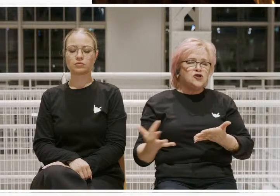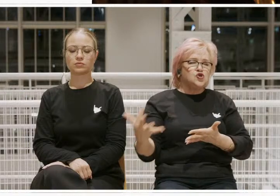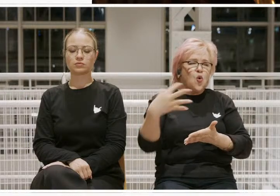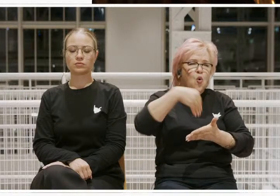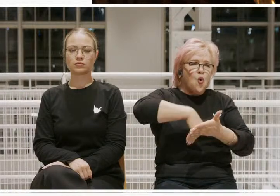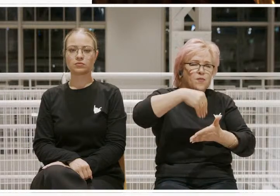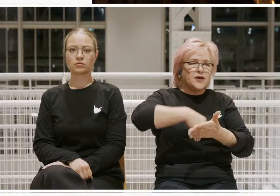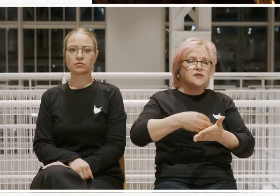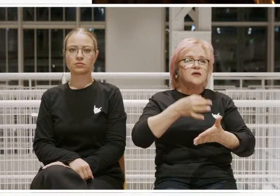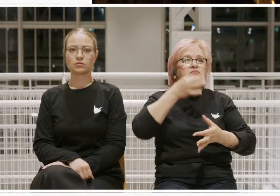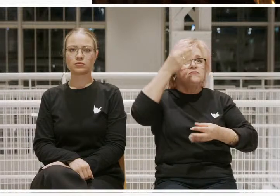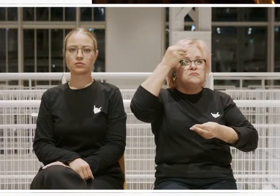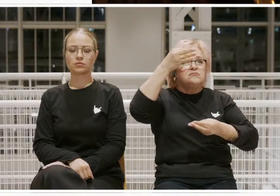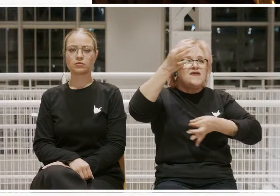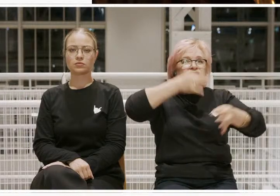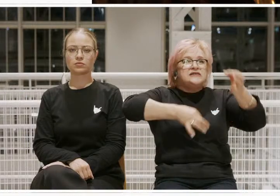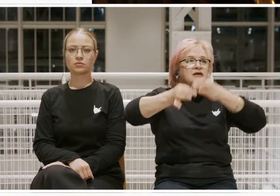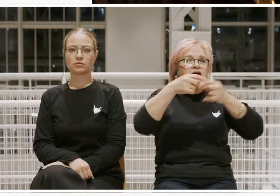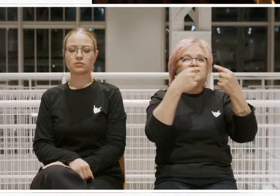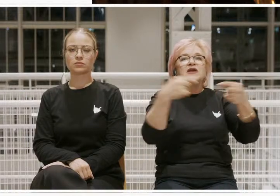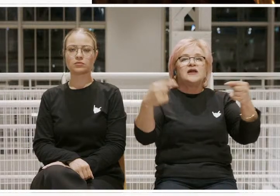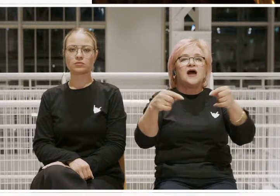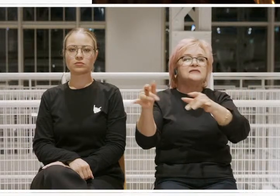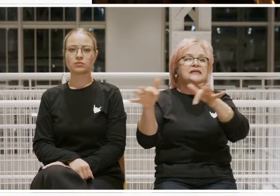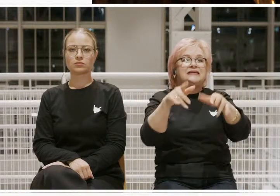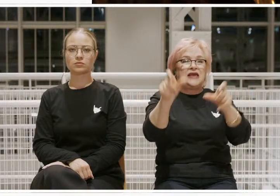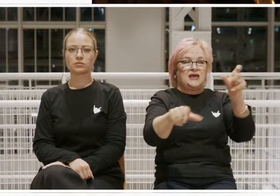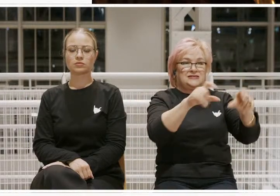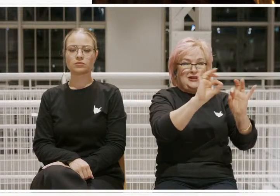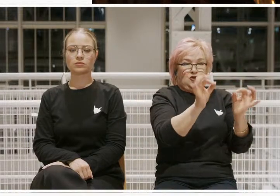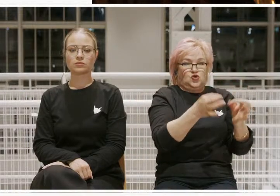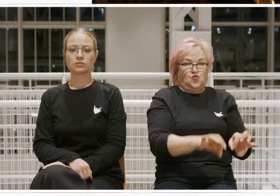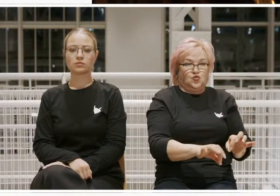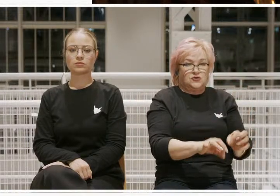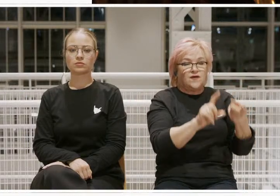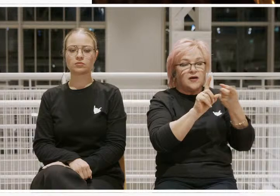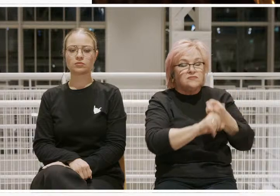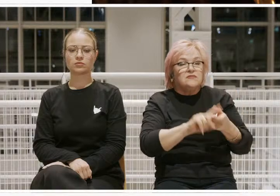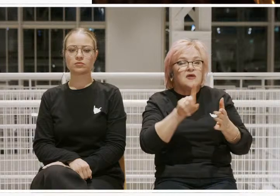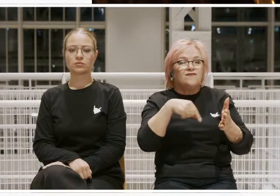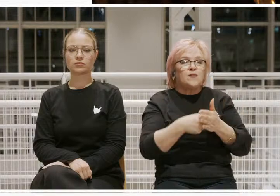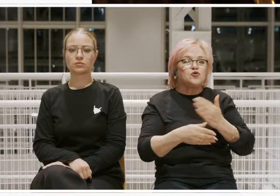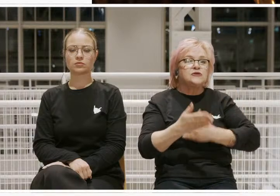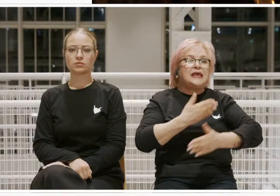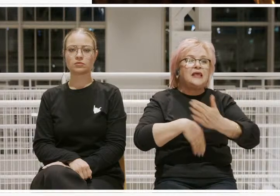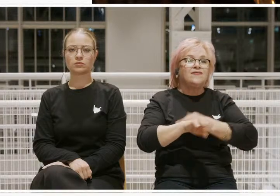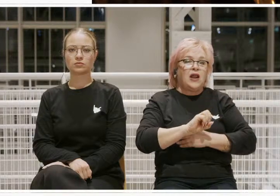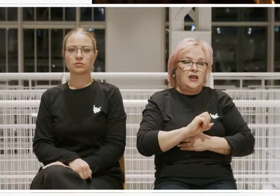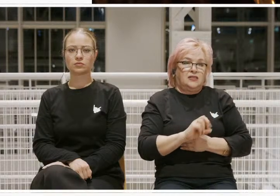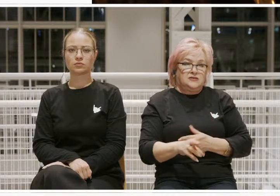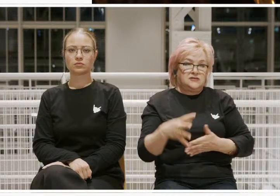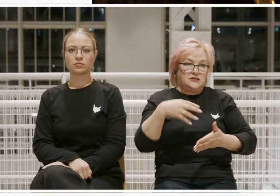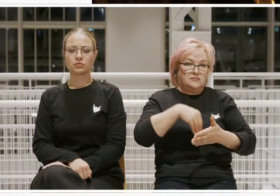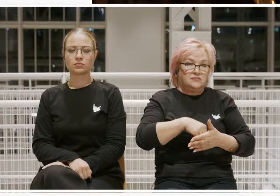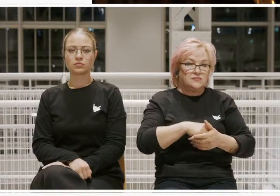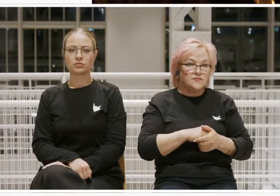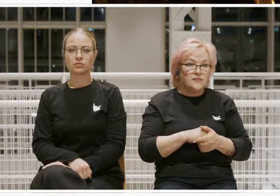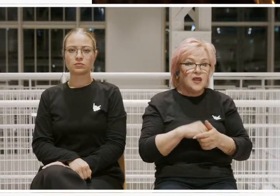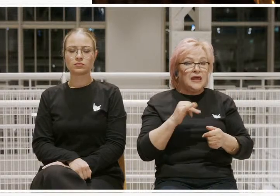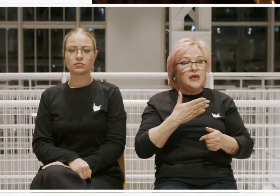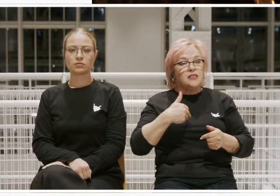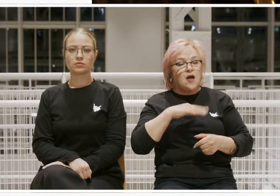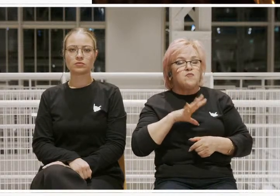with the printed magazines available at biennial venues, the edition is available as an accessible format online